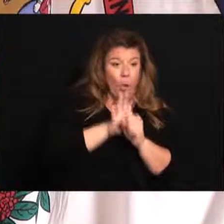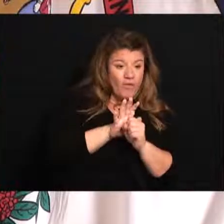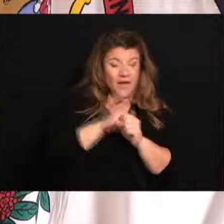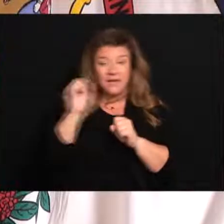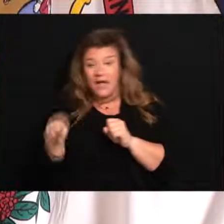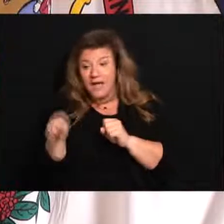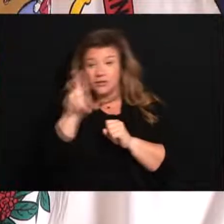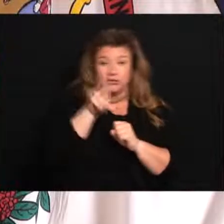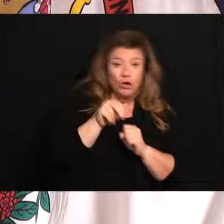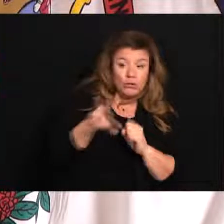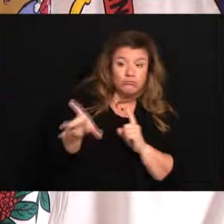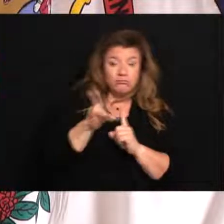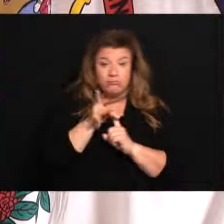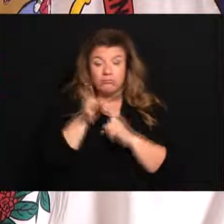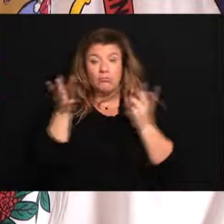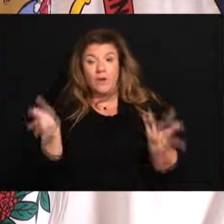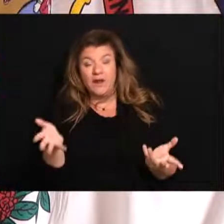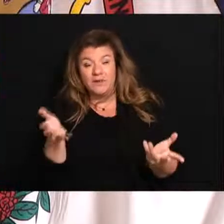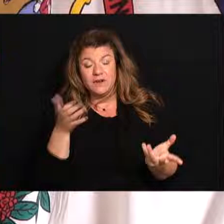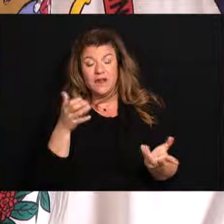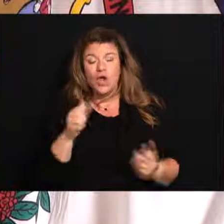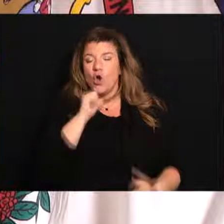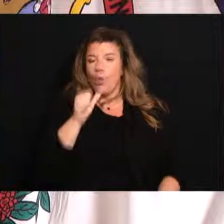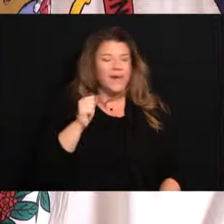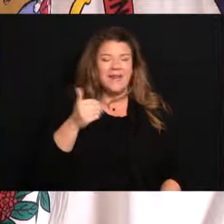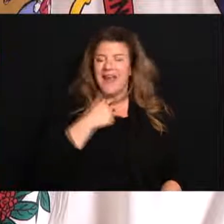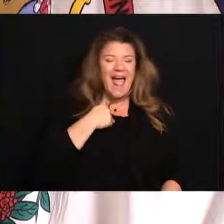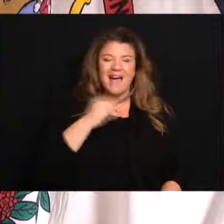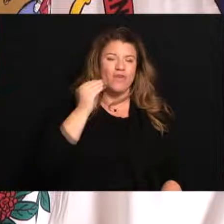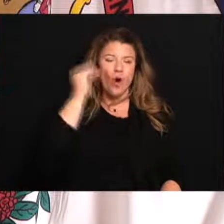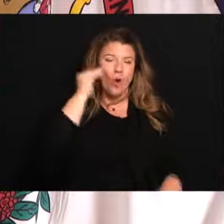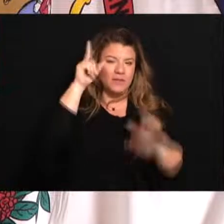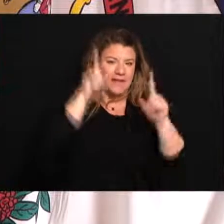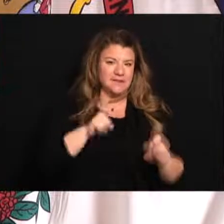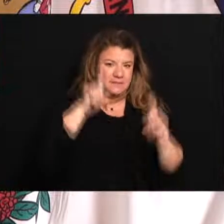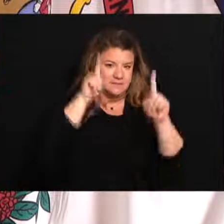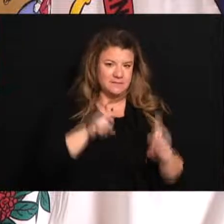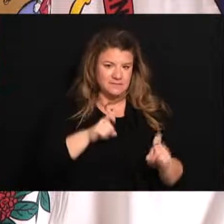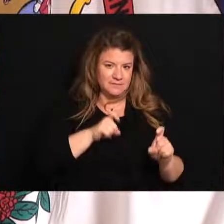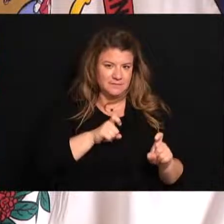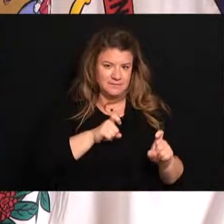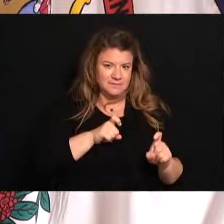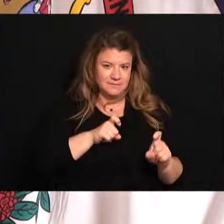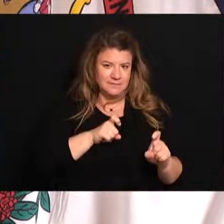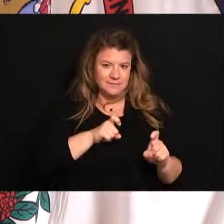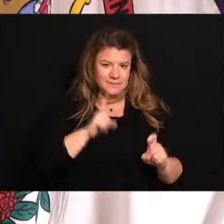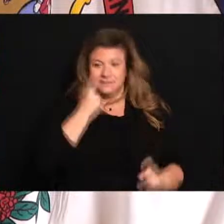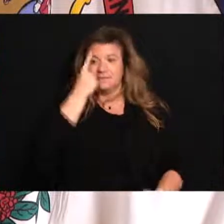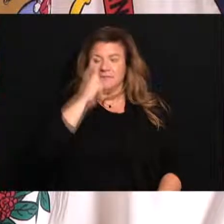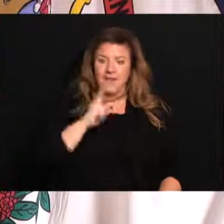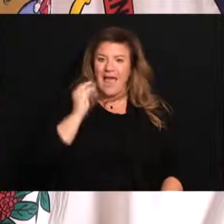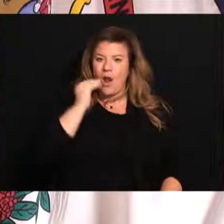whatever. We didn't have the home test kits, or the home test kits.